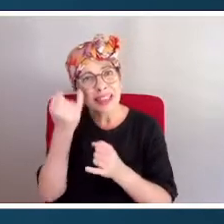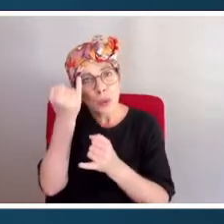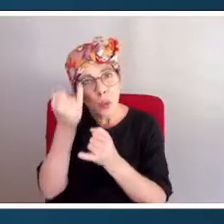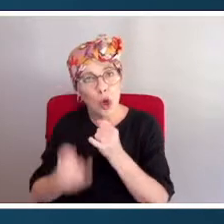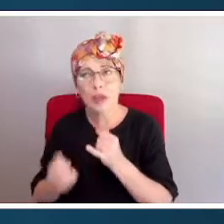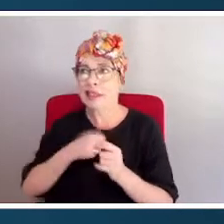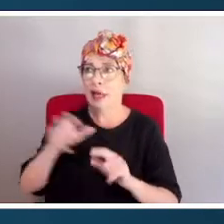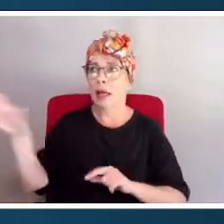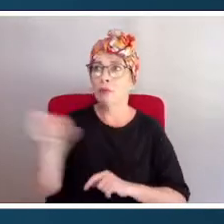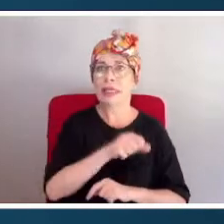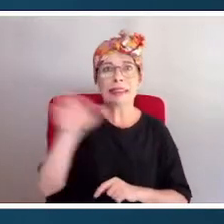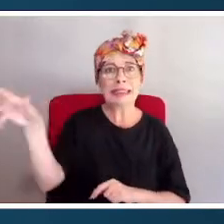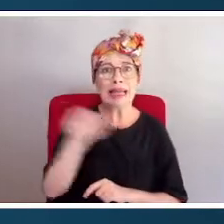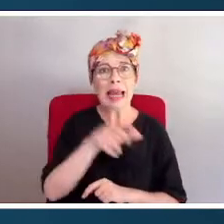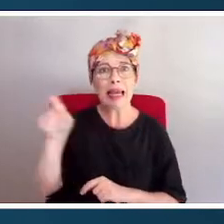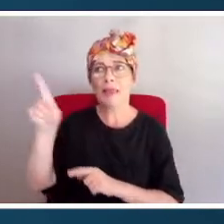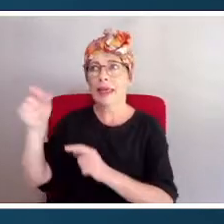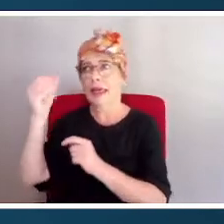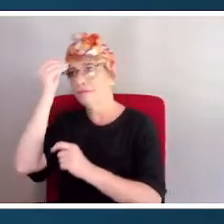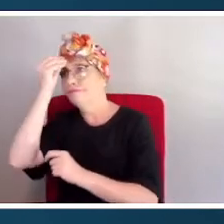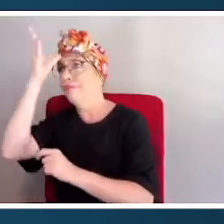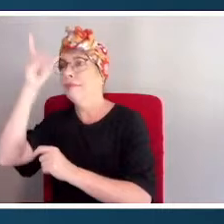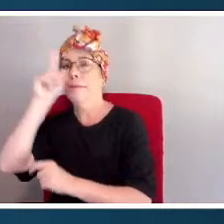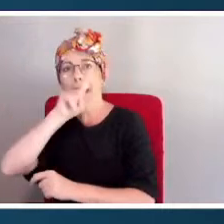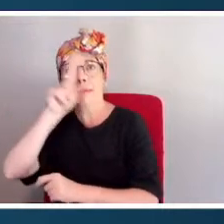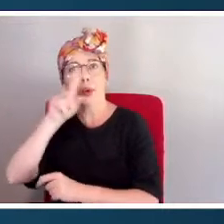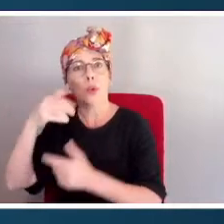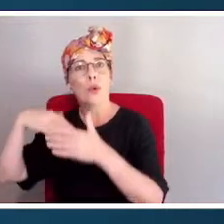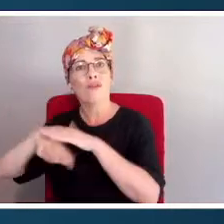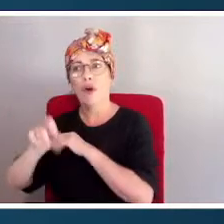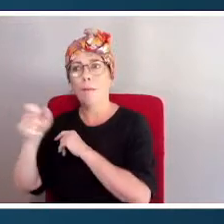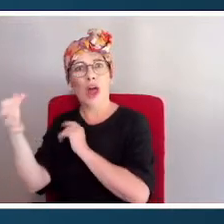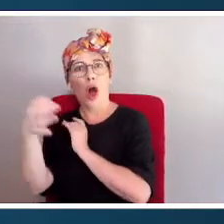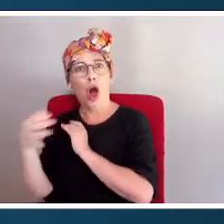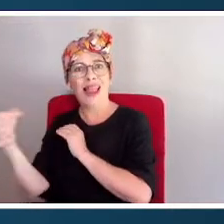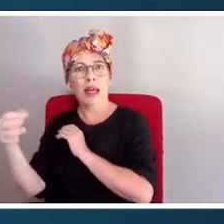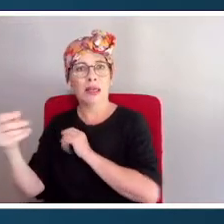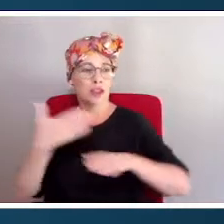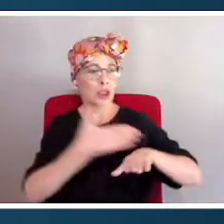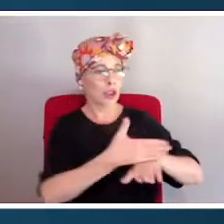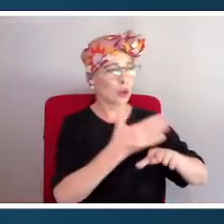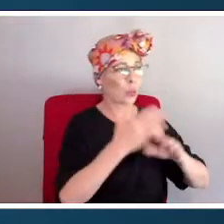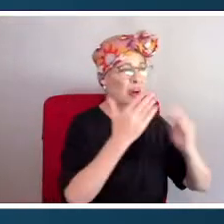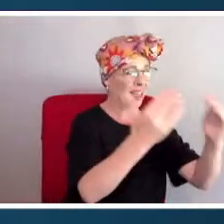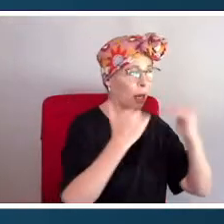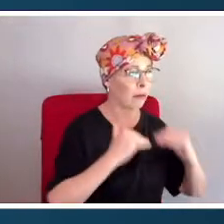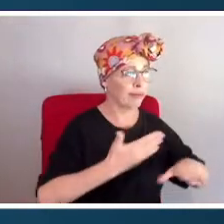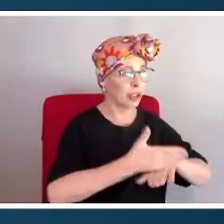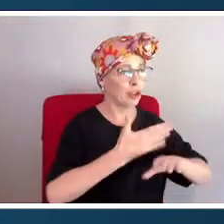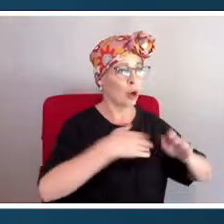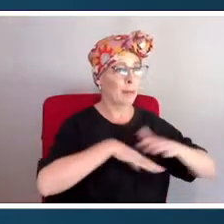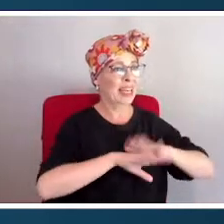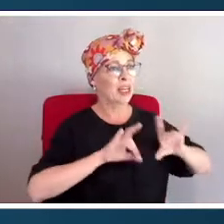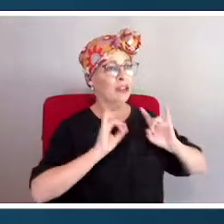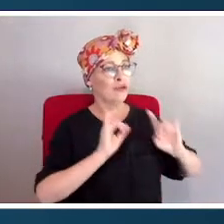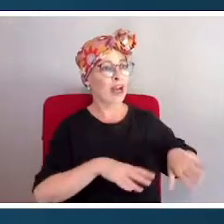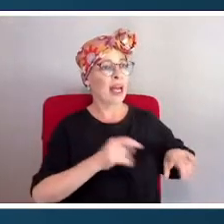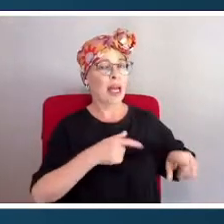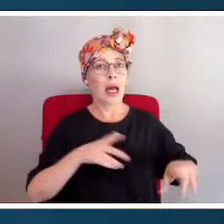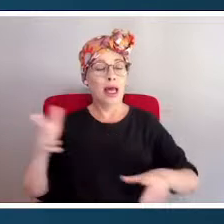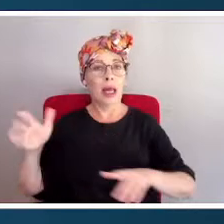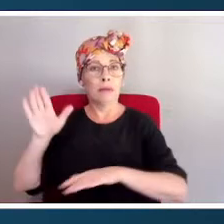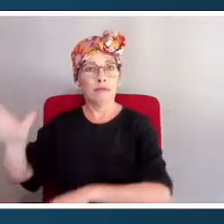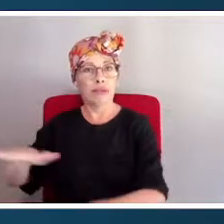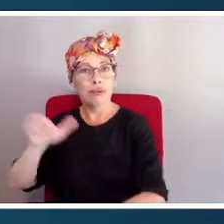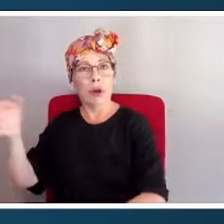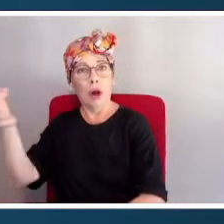capacity? I think that's one of the myths that is there to,